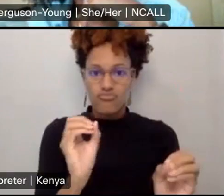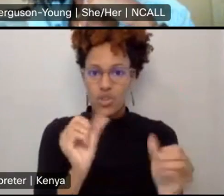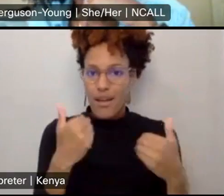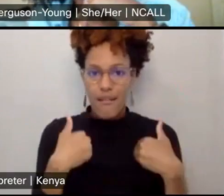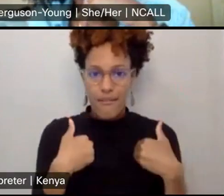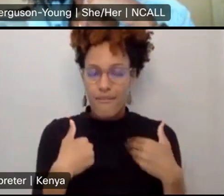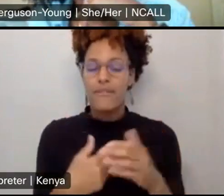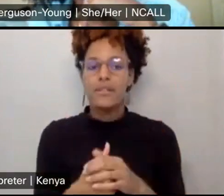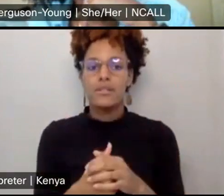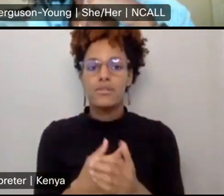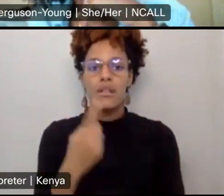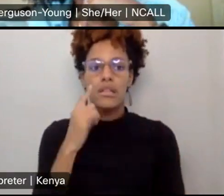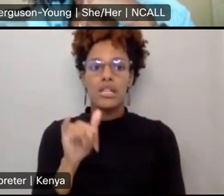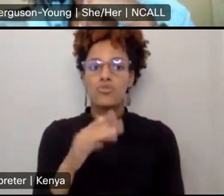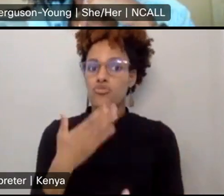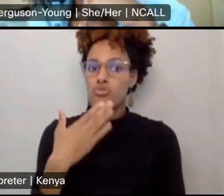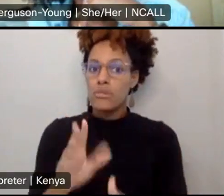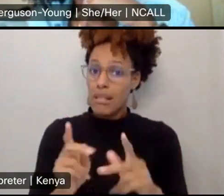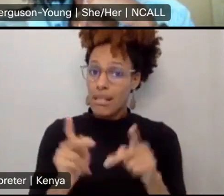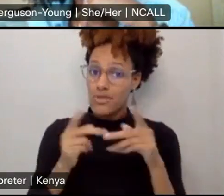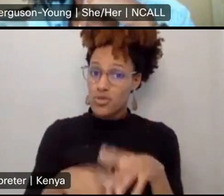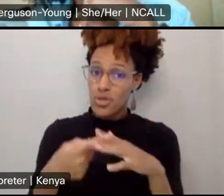And so I think that's a really good place to start. And it's